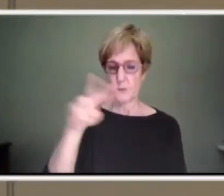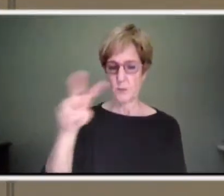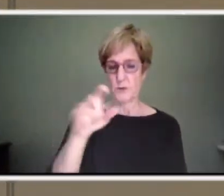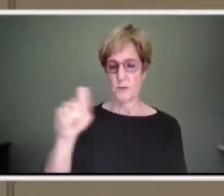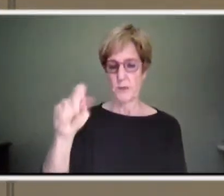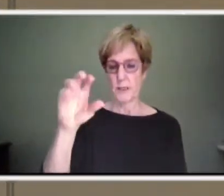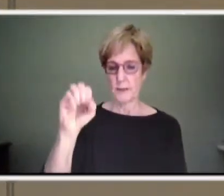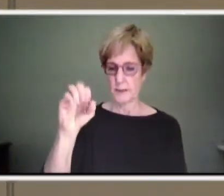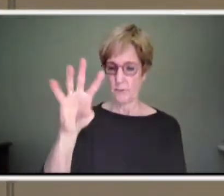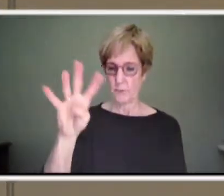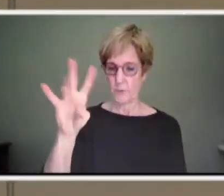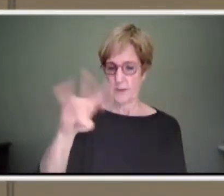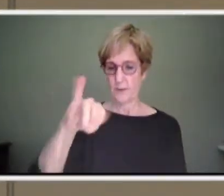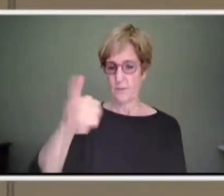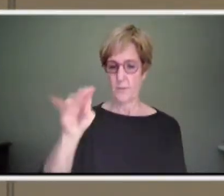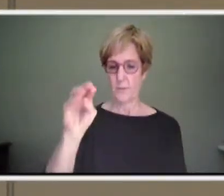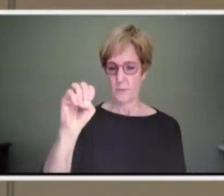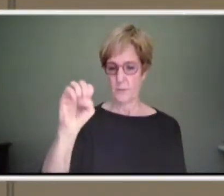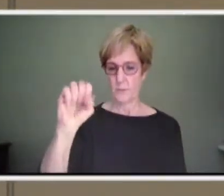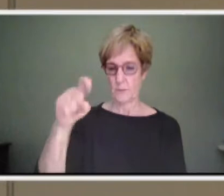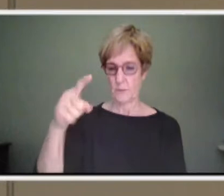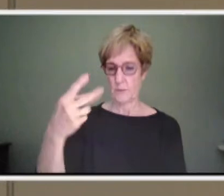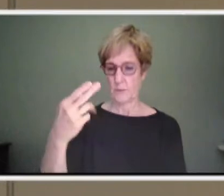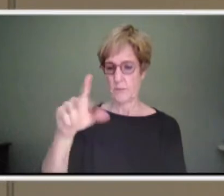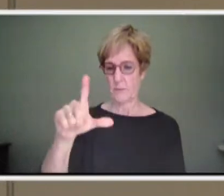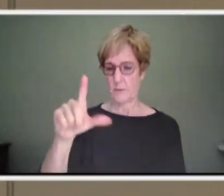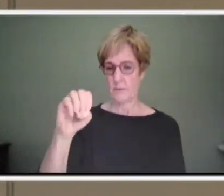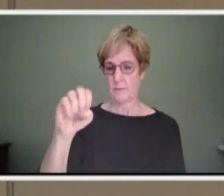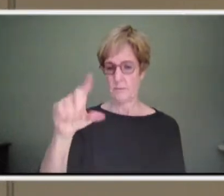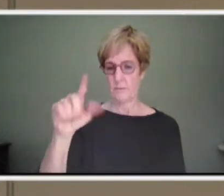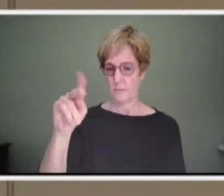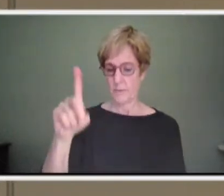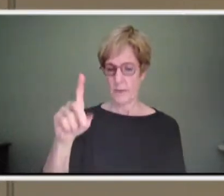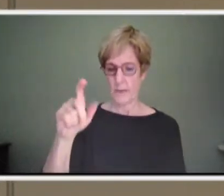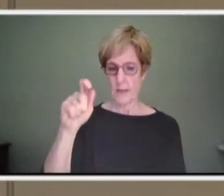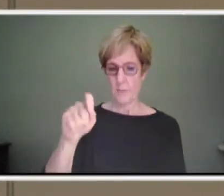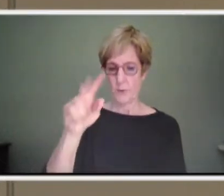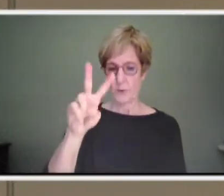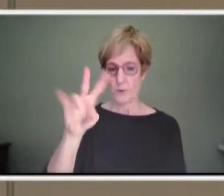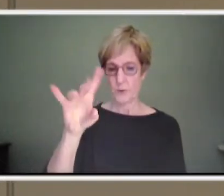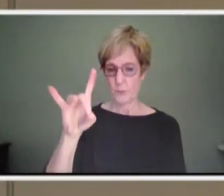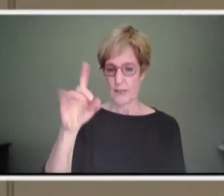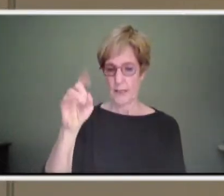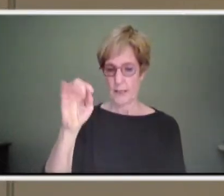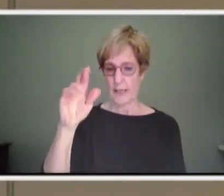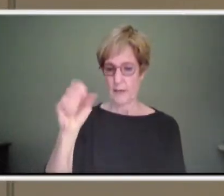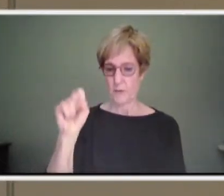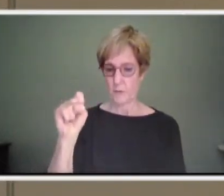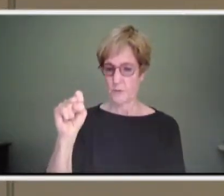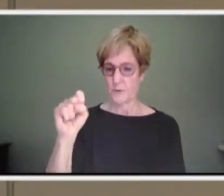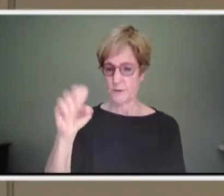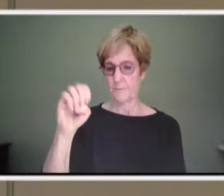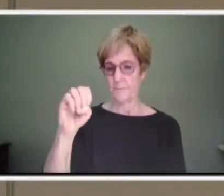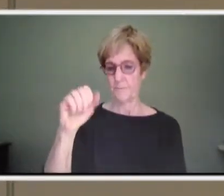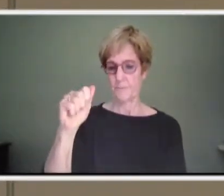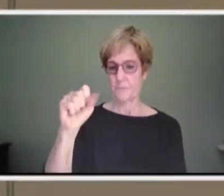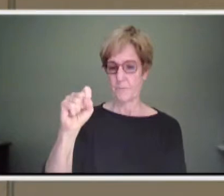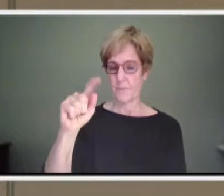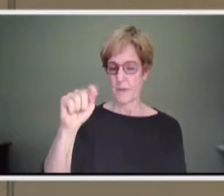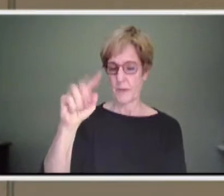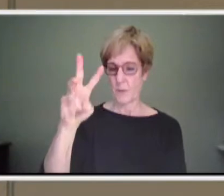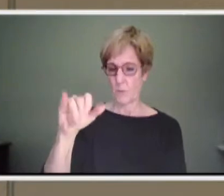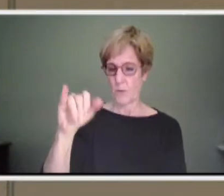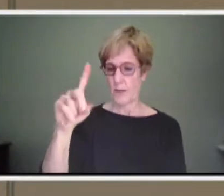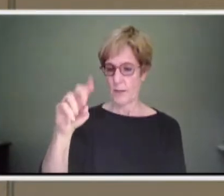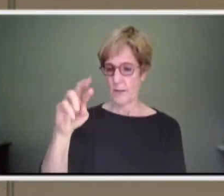2022-047 by Joseph Leland for approximately .28 acres located on the west side of Eastway Drive, south of Arnold Drive,